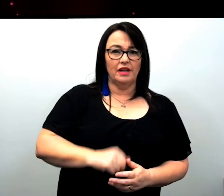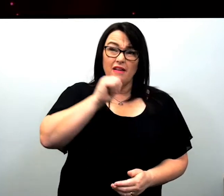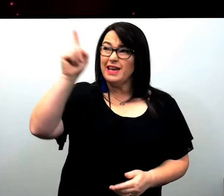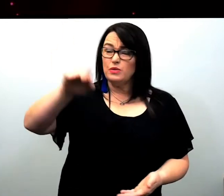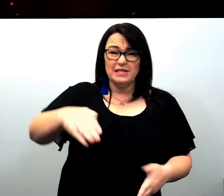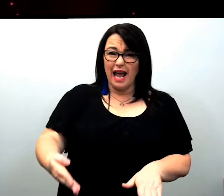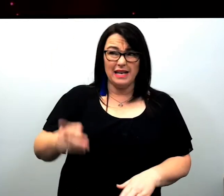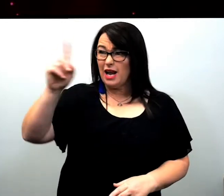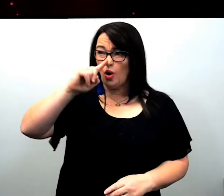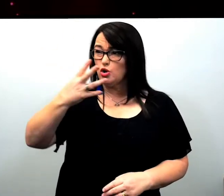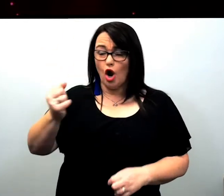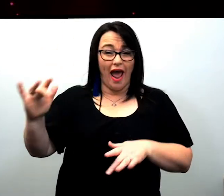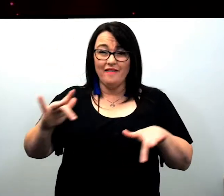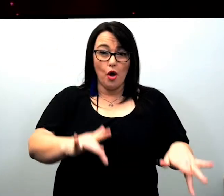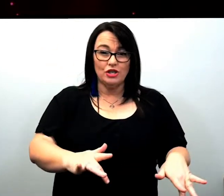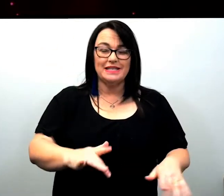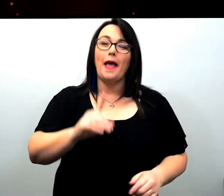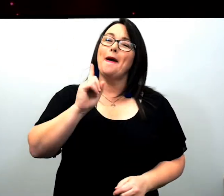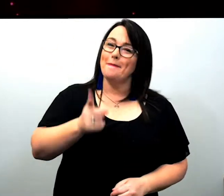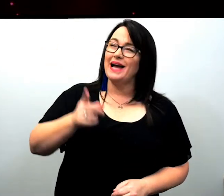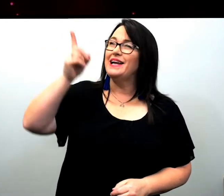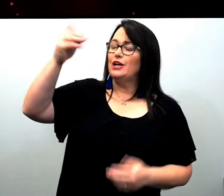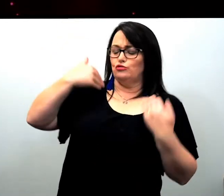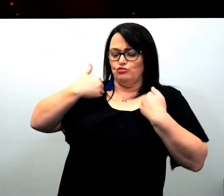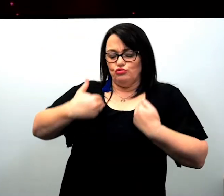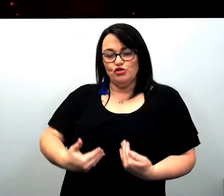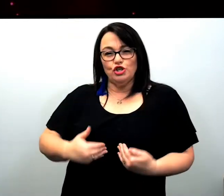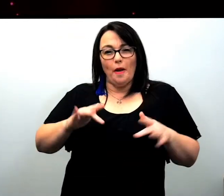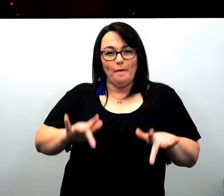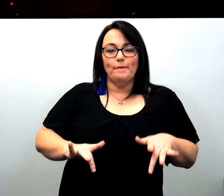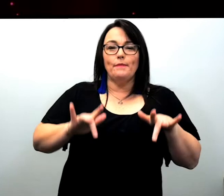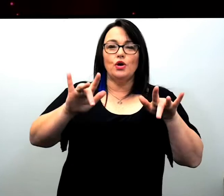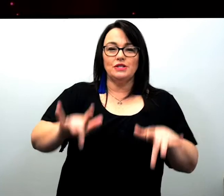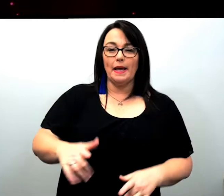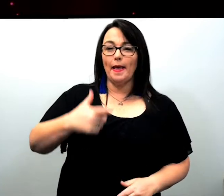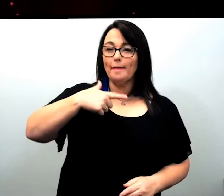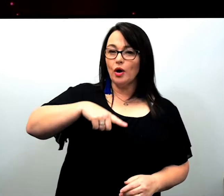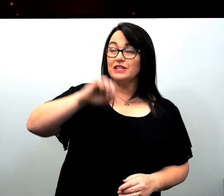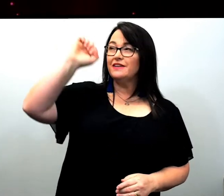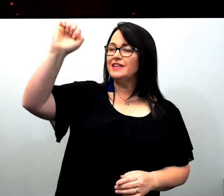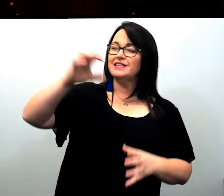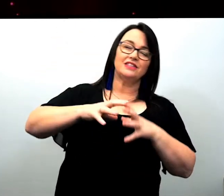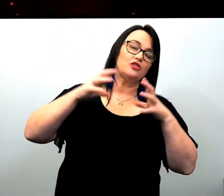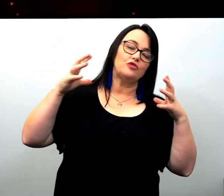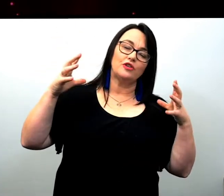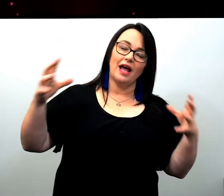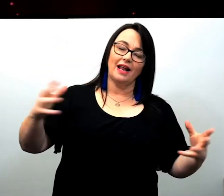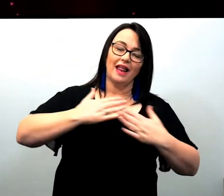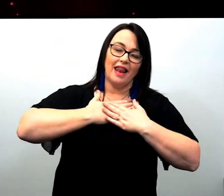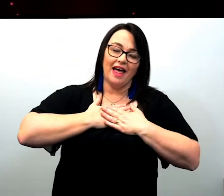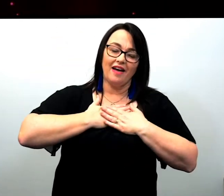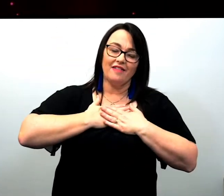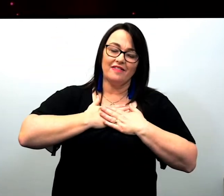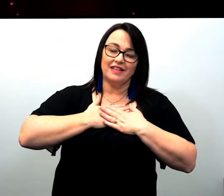mercy, rich in mercy, because of his great love with which he loved us,